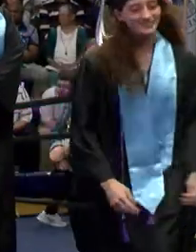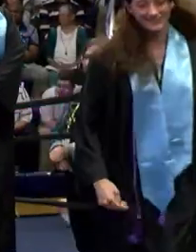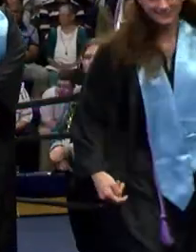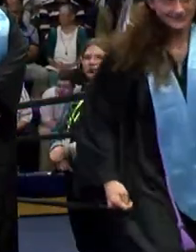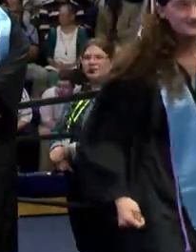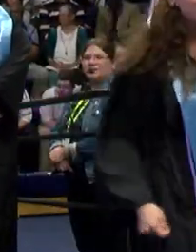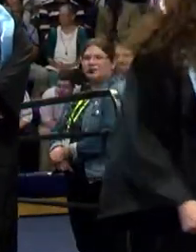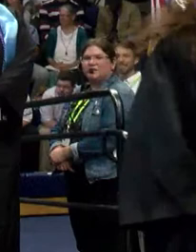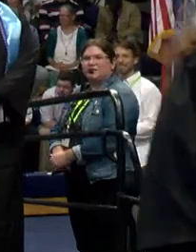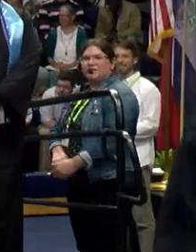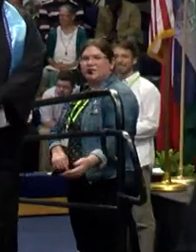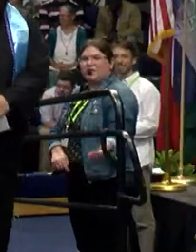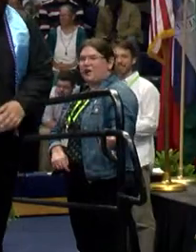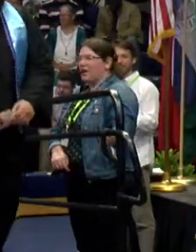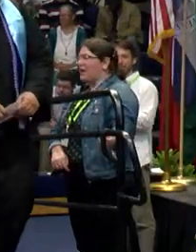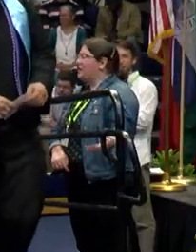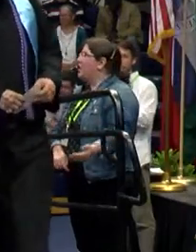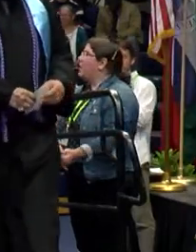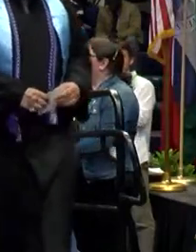Sasha Alyssa Moser.